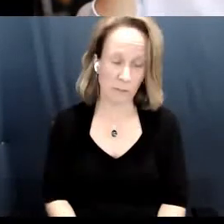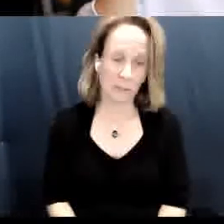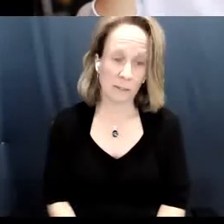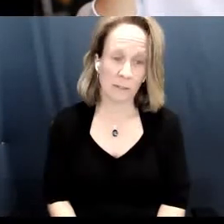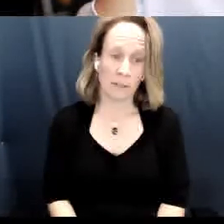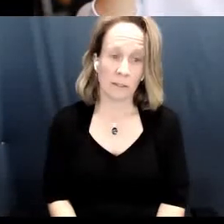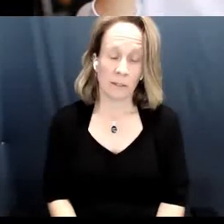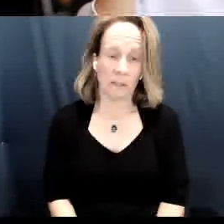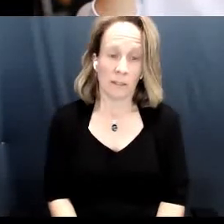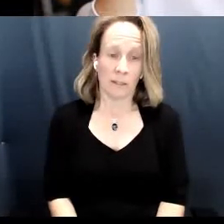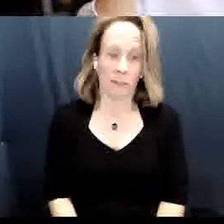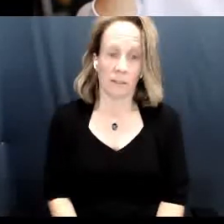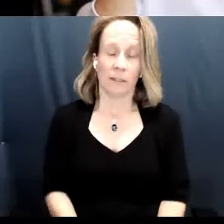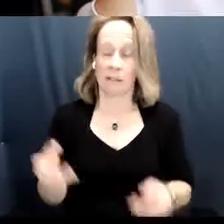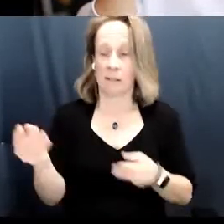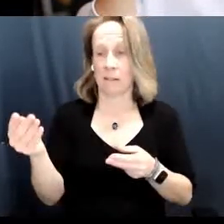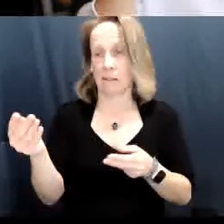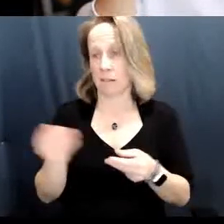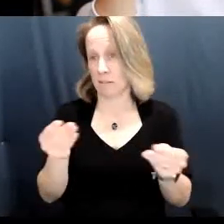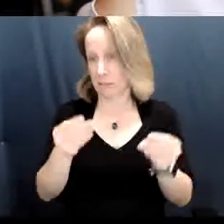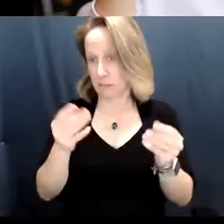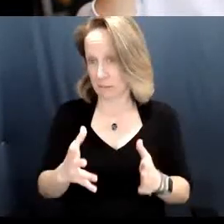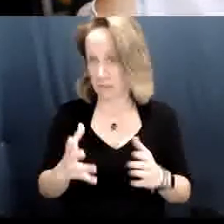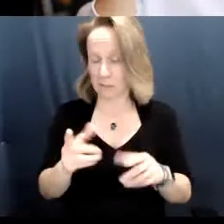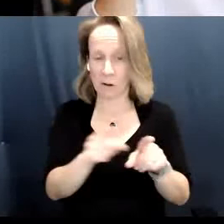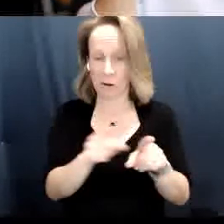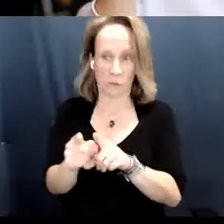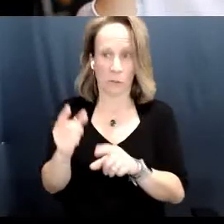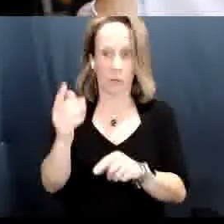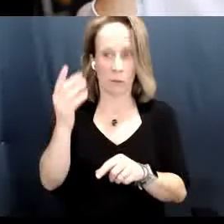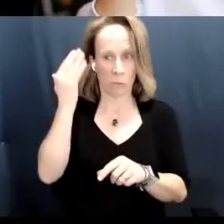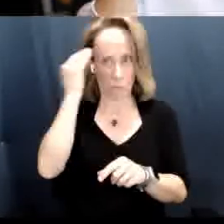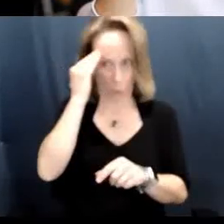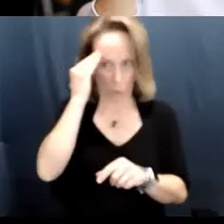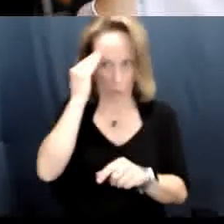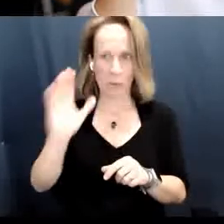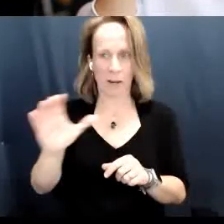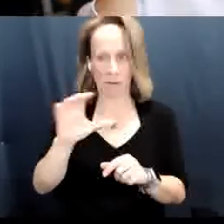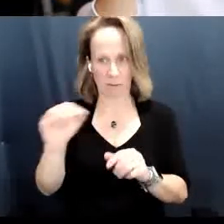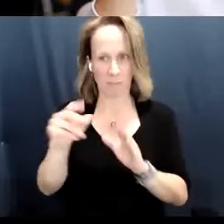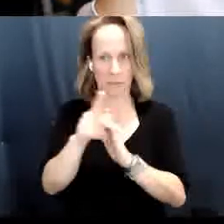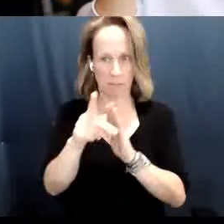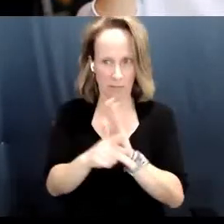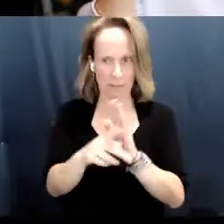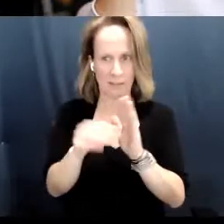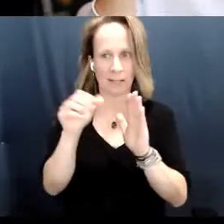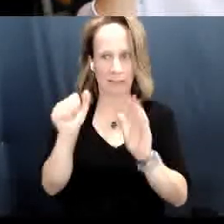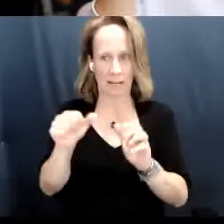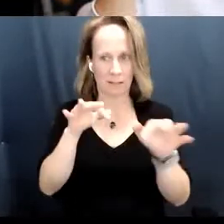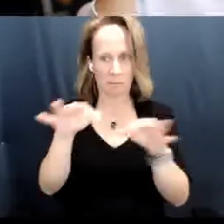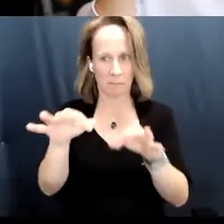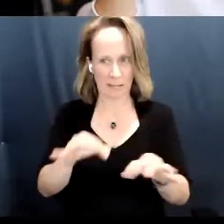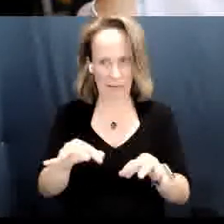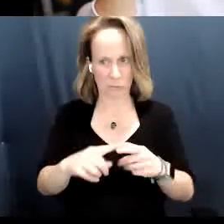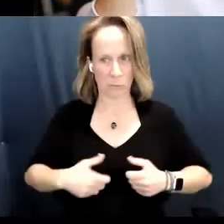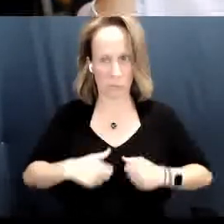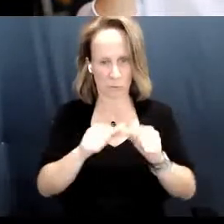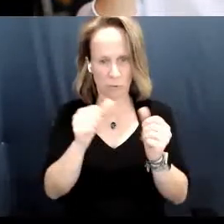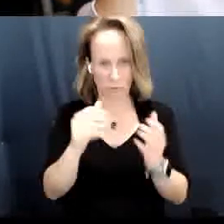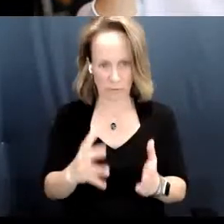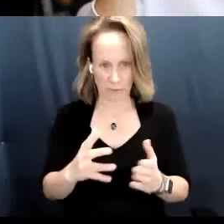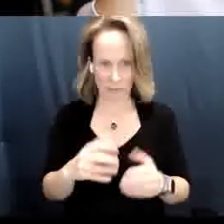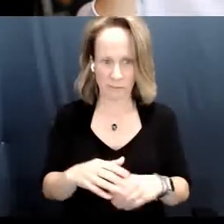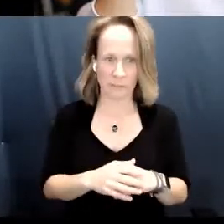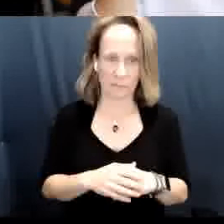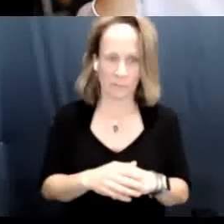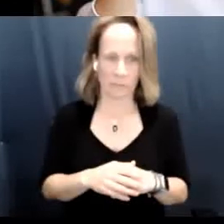Facilitators are also well-versed in their agency policies and procedures and can explain them well to survivors. This includes our grievance policies as well.